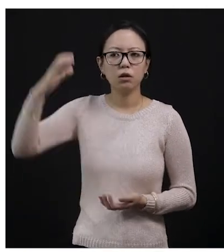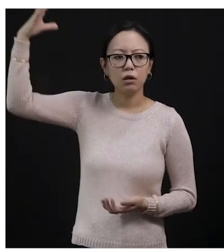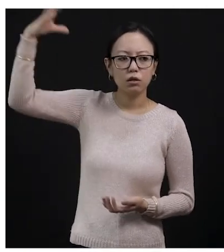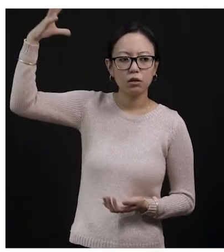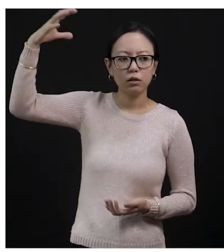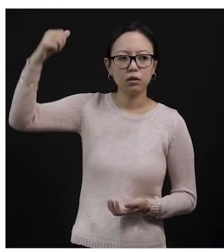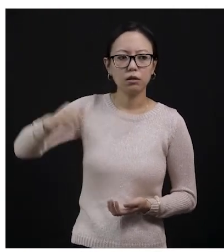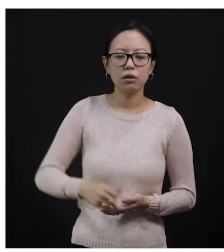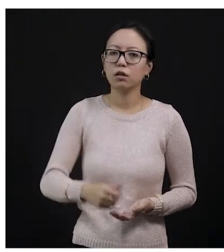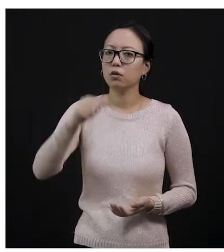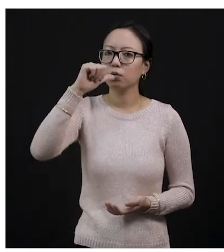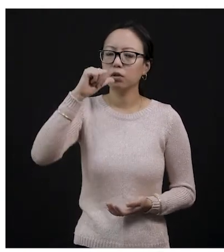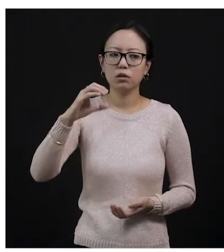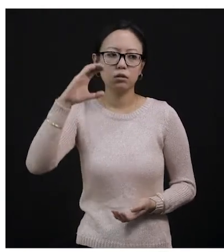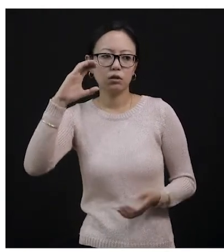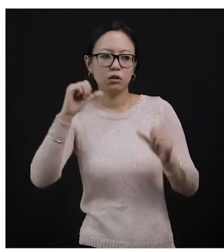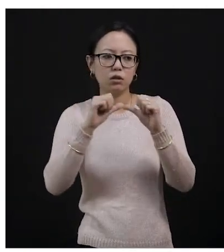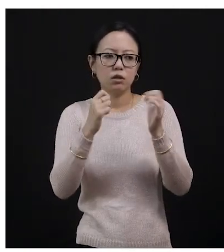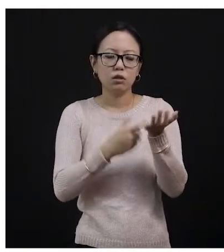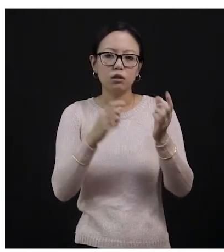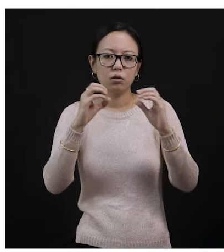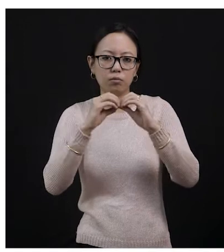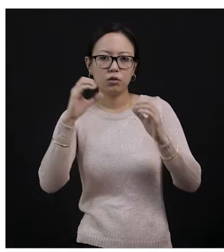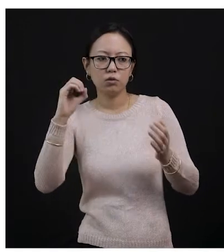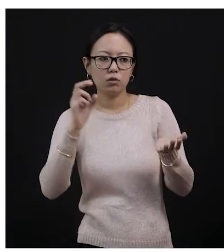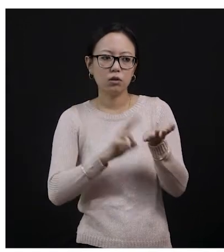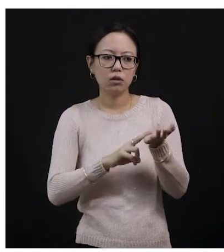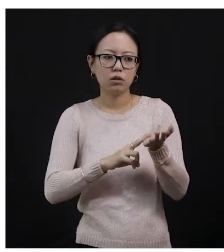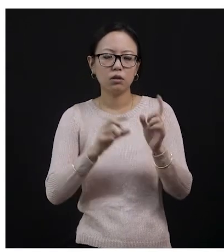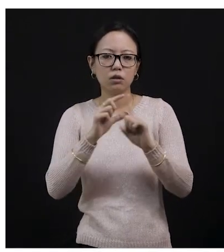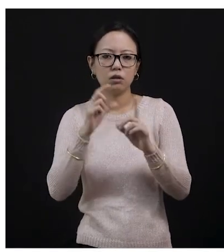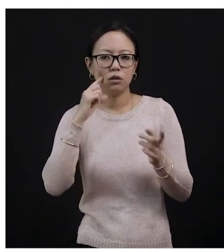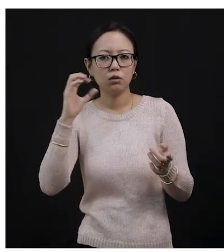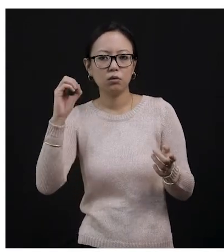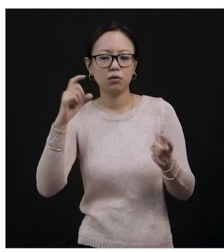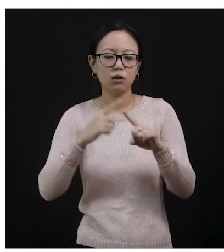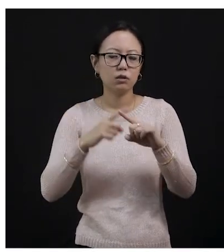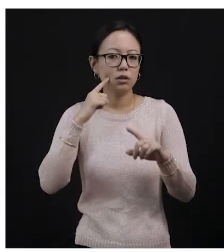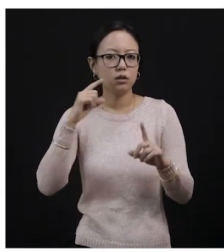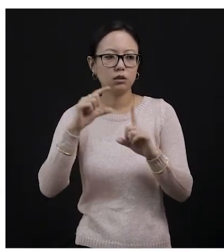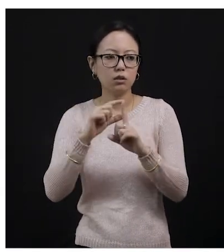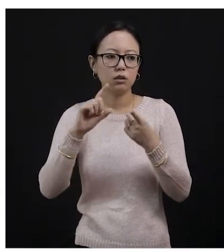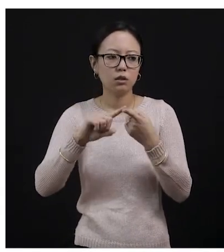water, chlorophyll, plants make their food. And this process is called